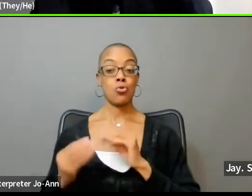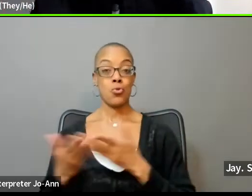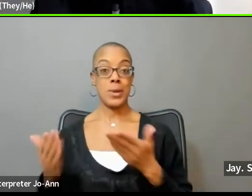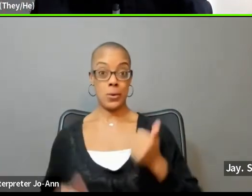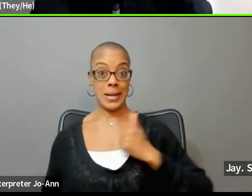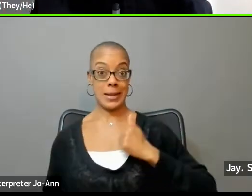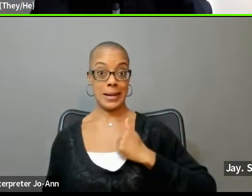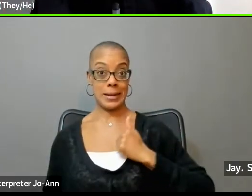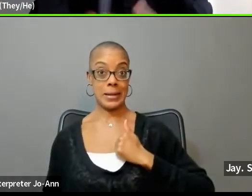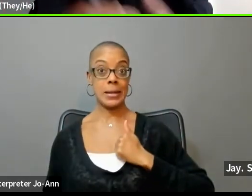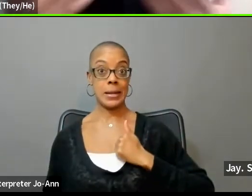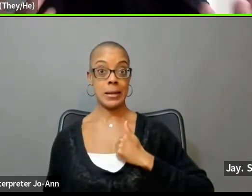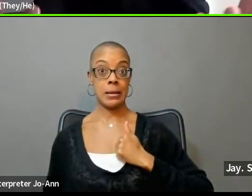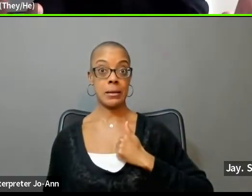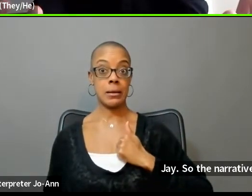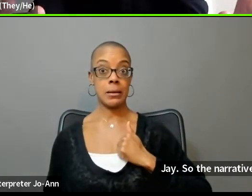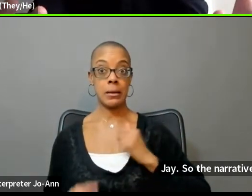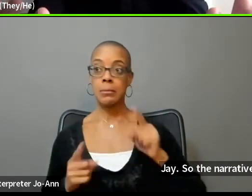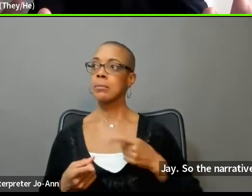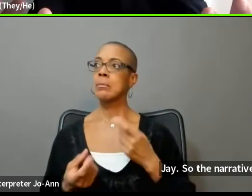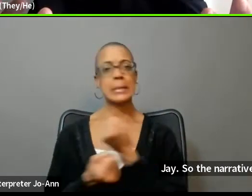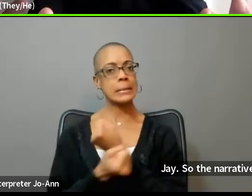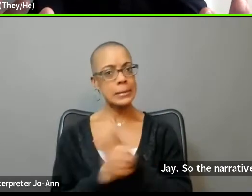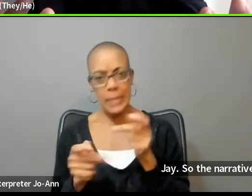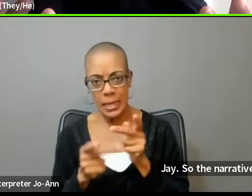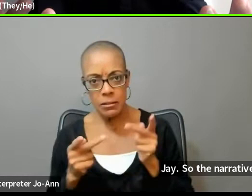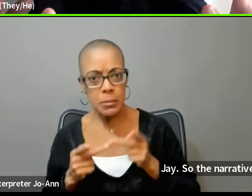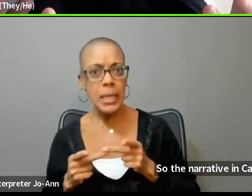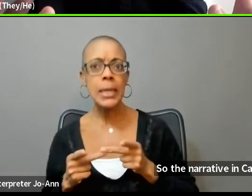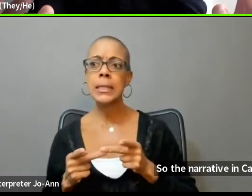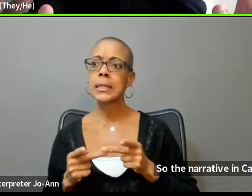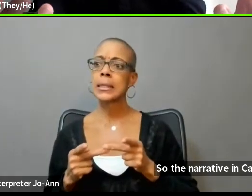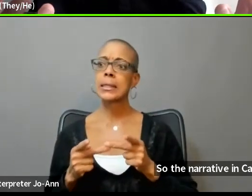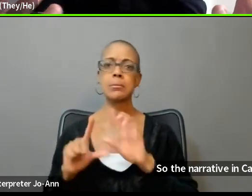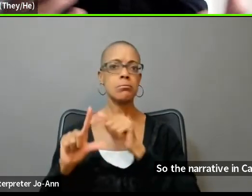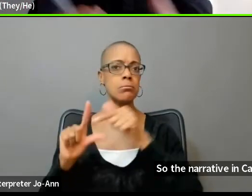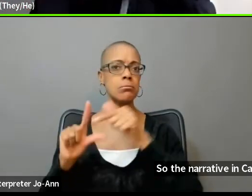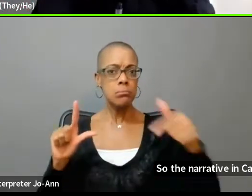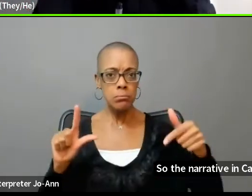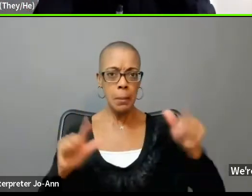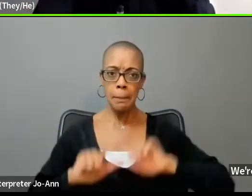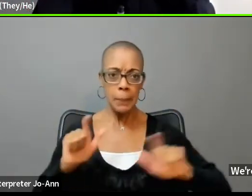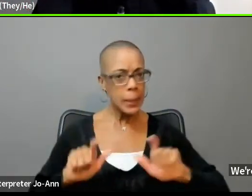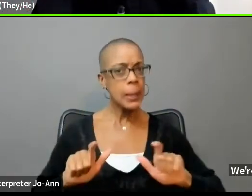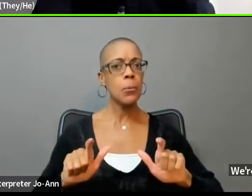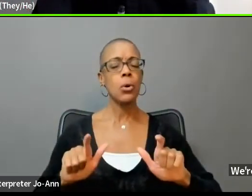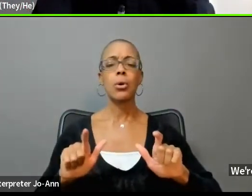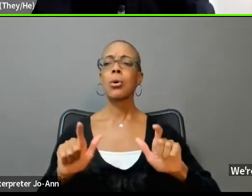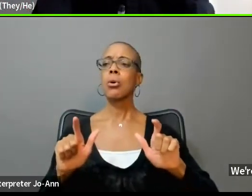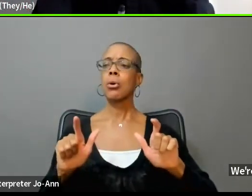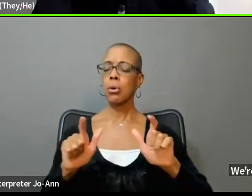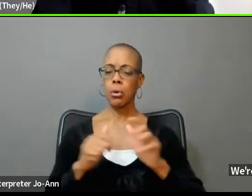that, we're a safe haven for LGBTQ folks,